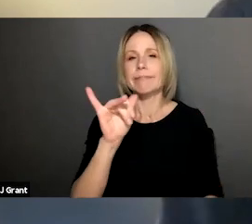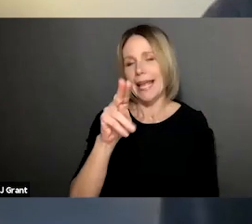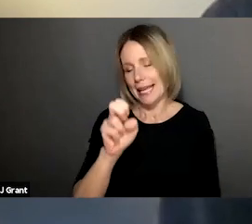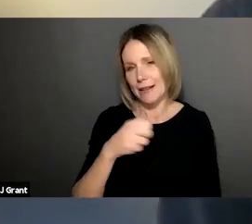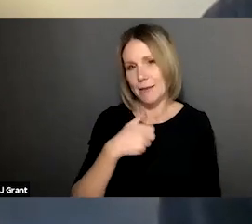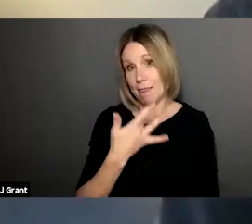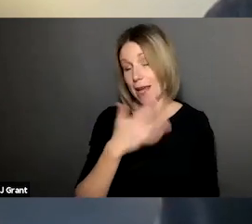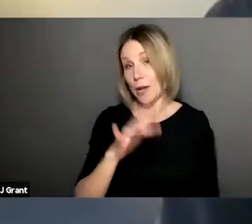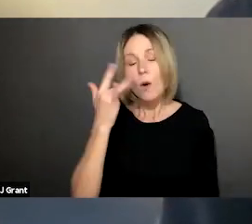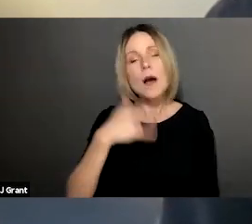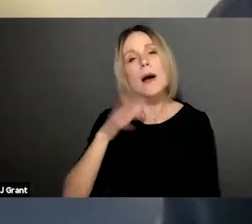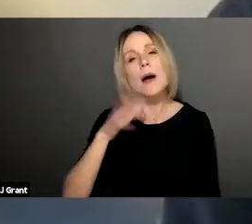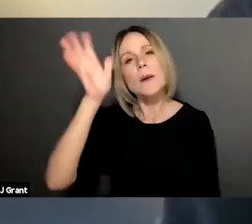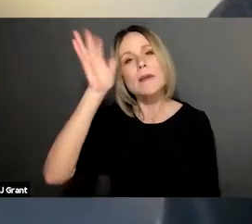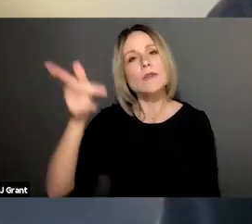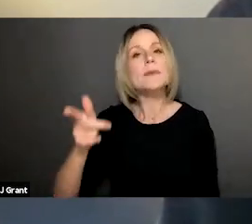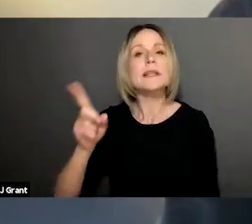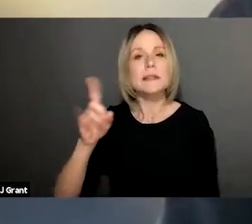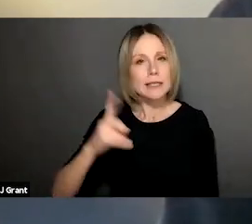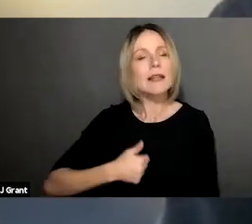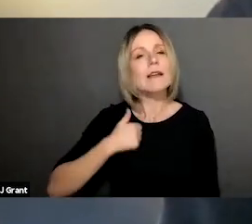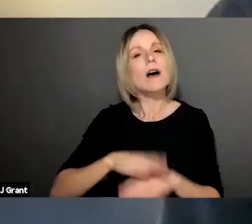my grandparents lived on Bailey Island.